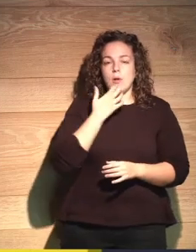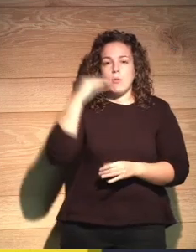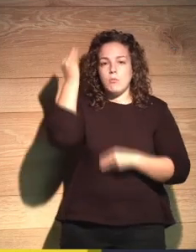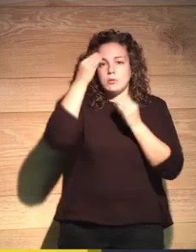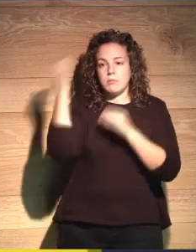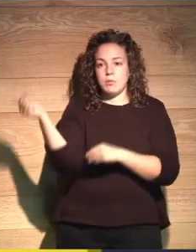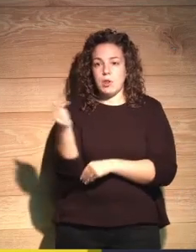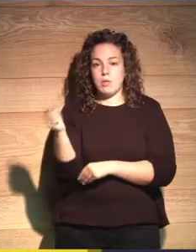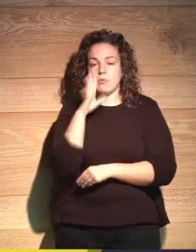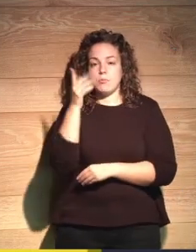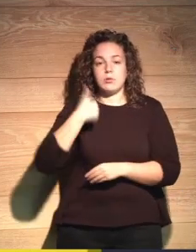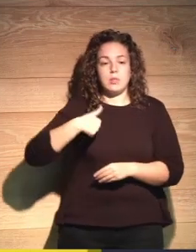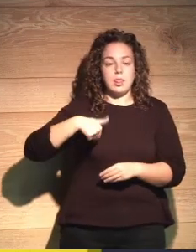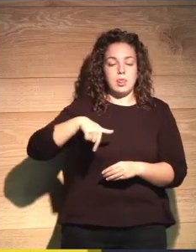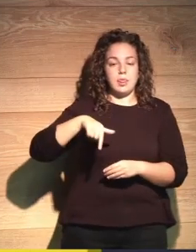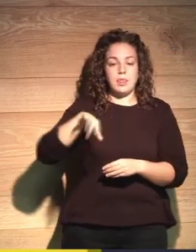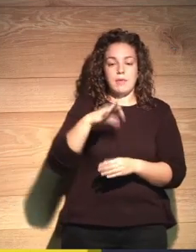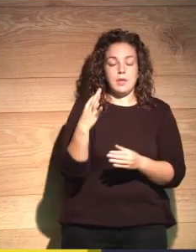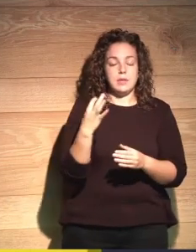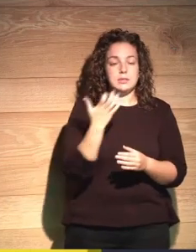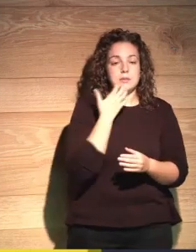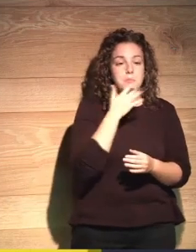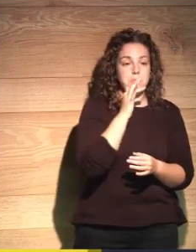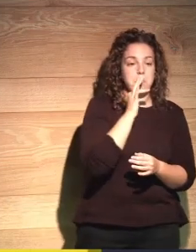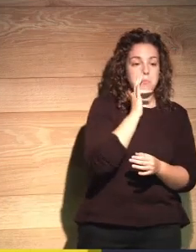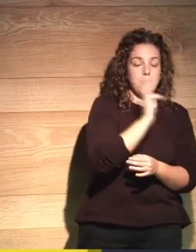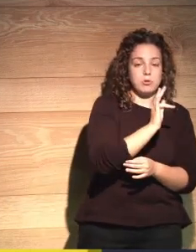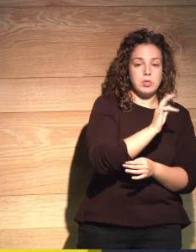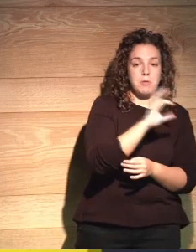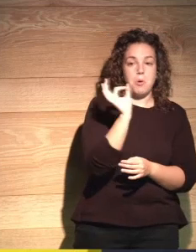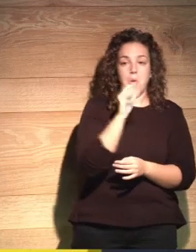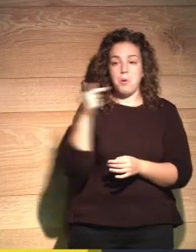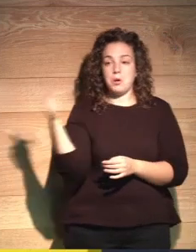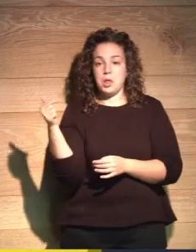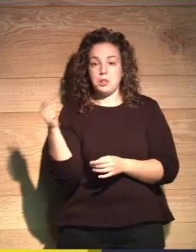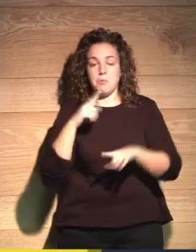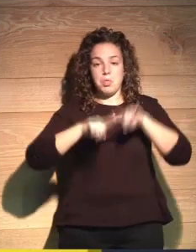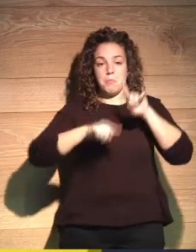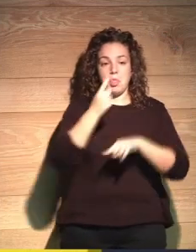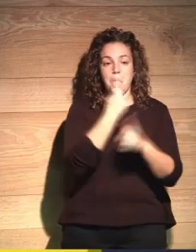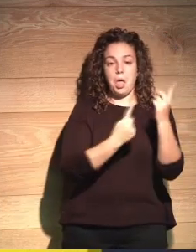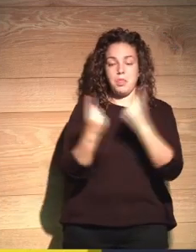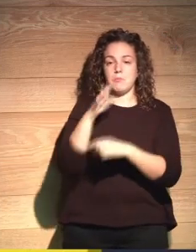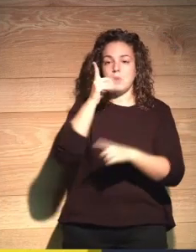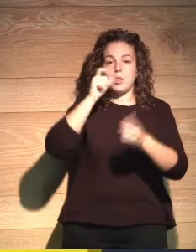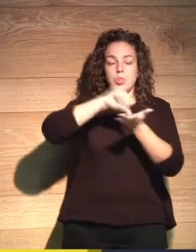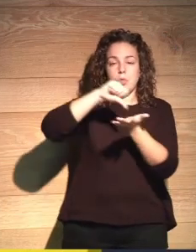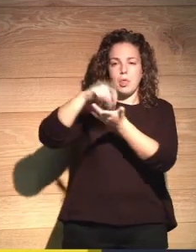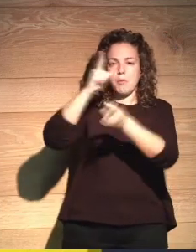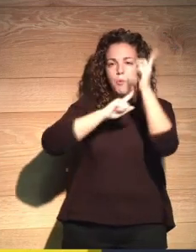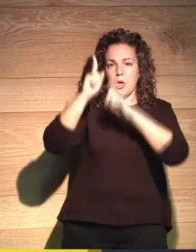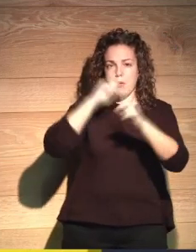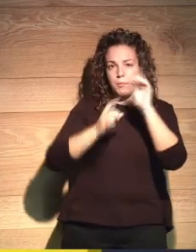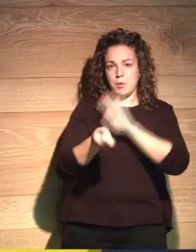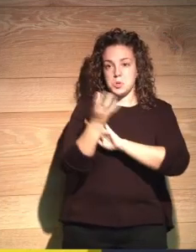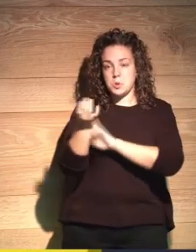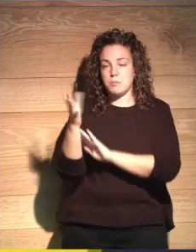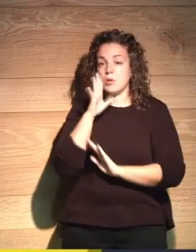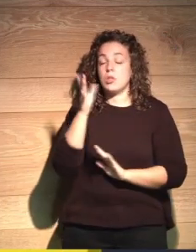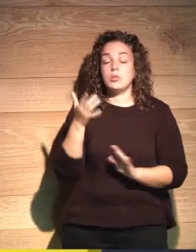was saying, we'll probably talking about in the discussion, even if there's many issues in cities today, we can hopefully solve some of them and look at what are